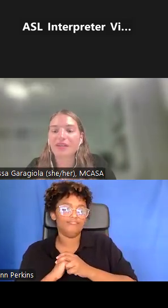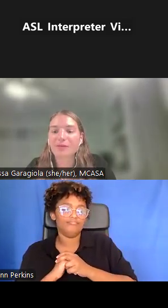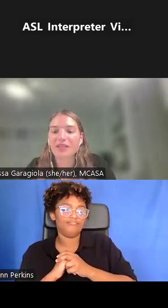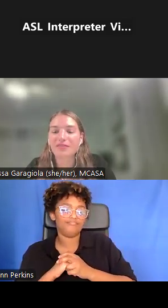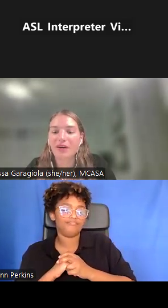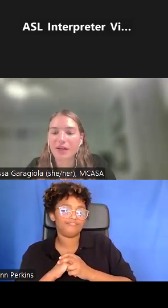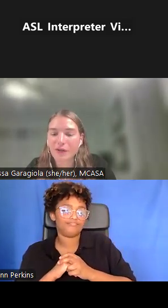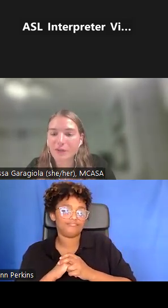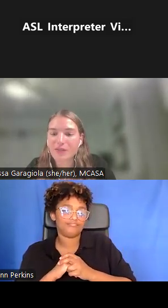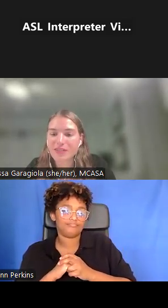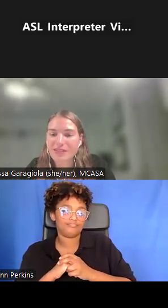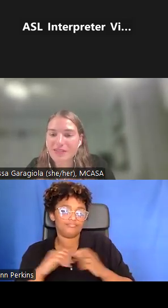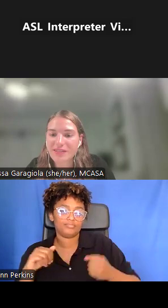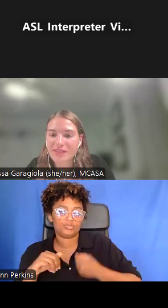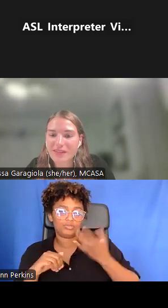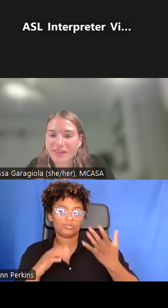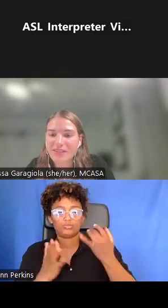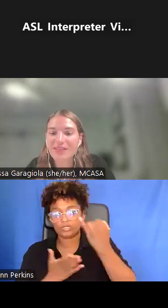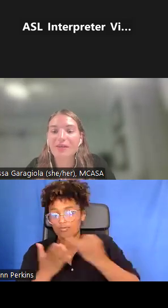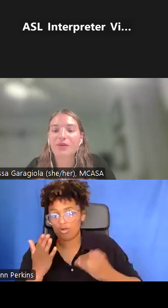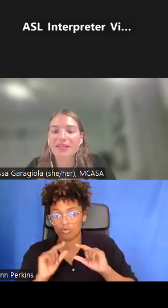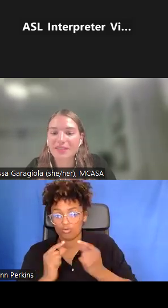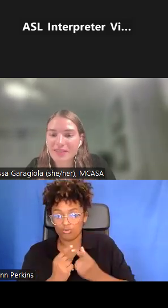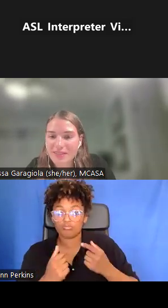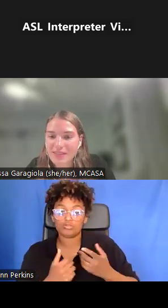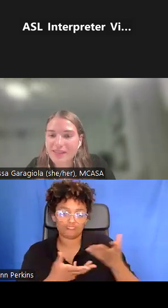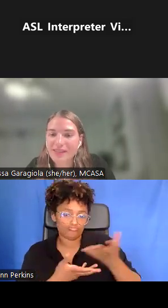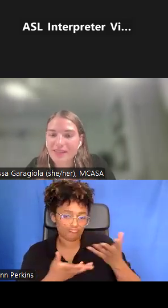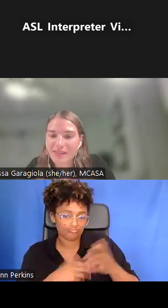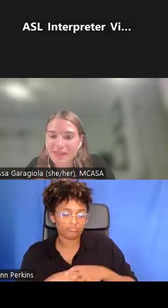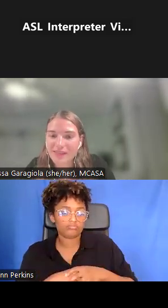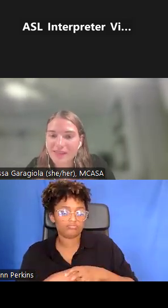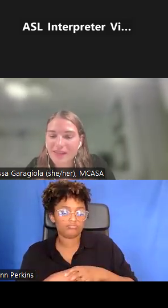Engaging in expressive art groups, staying present,